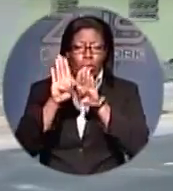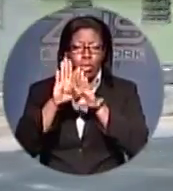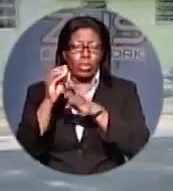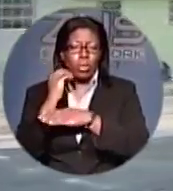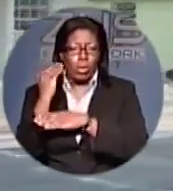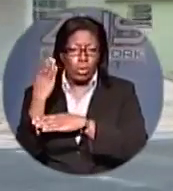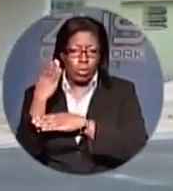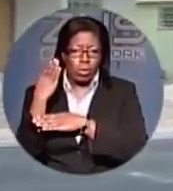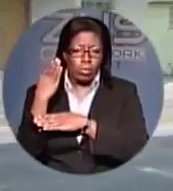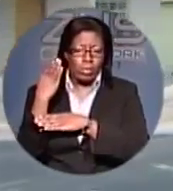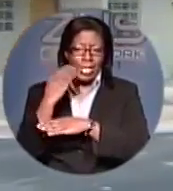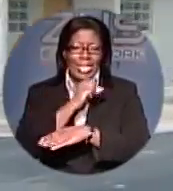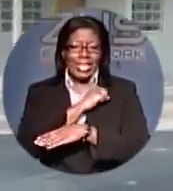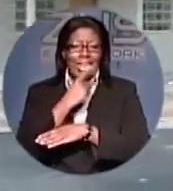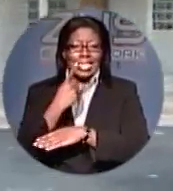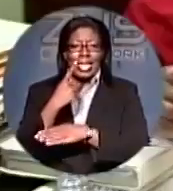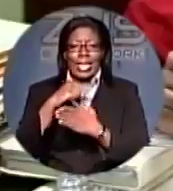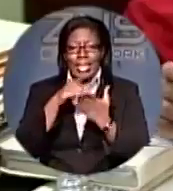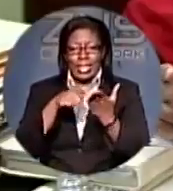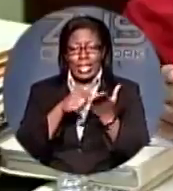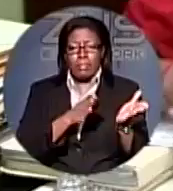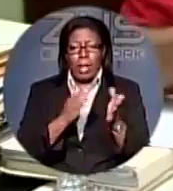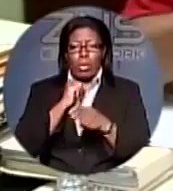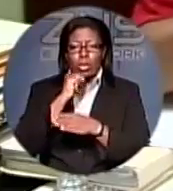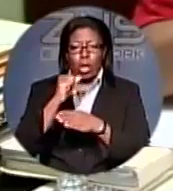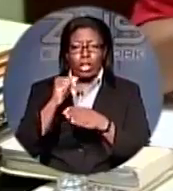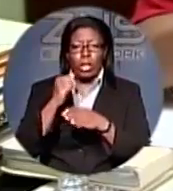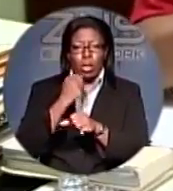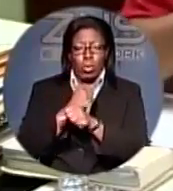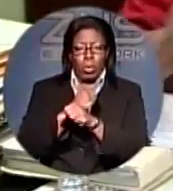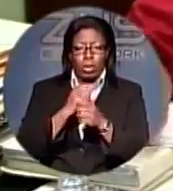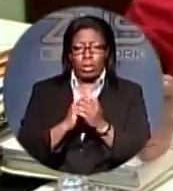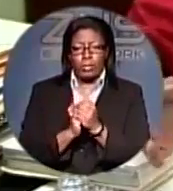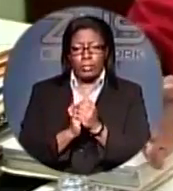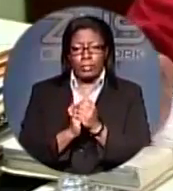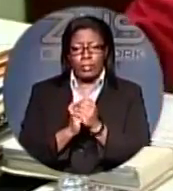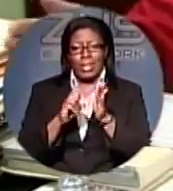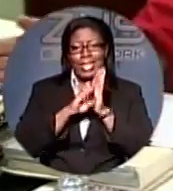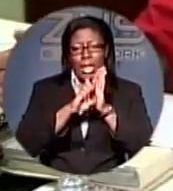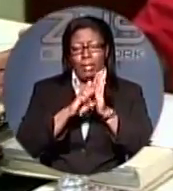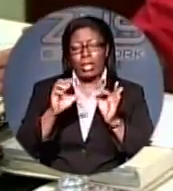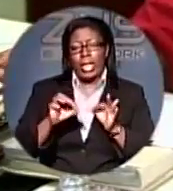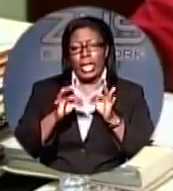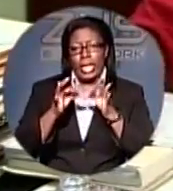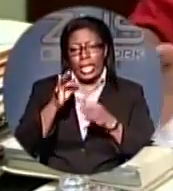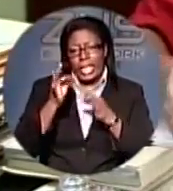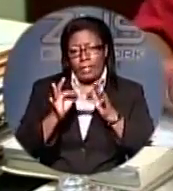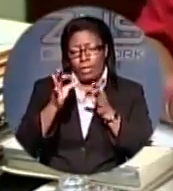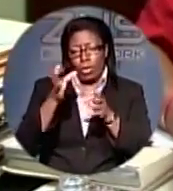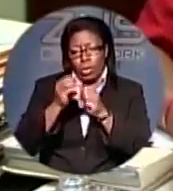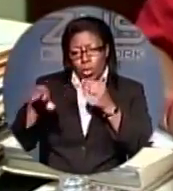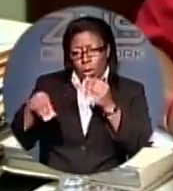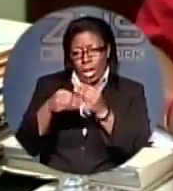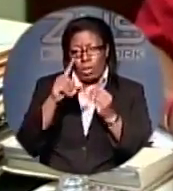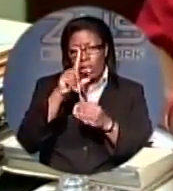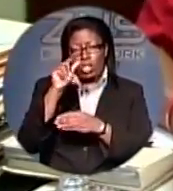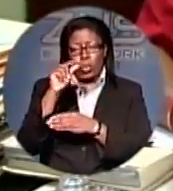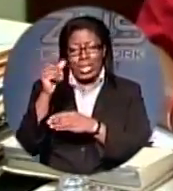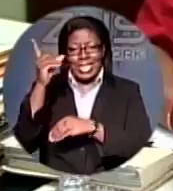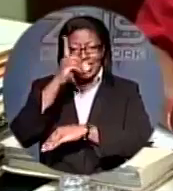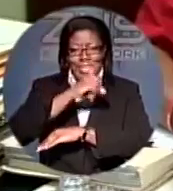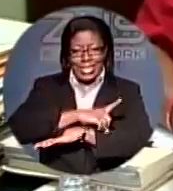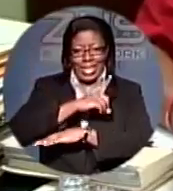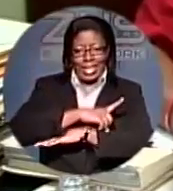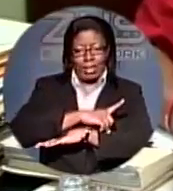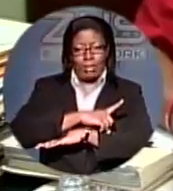Sands feels this won't work either. If you're going to add 120 days of added forbearance, what good is that going to do for somebody who's